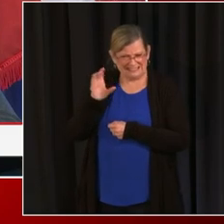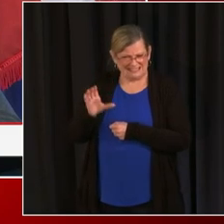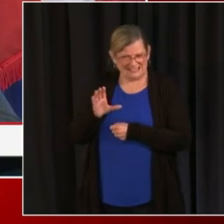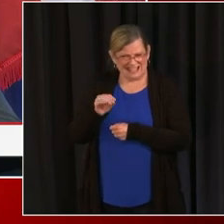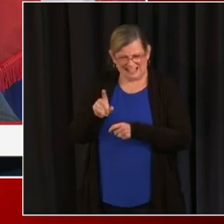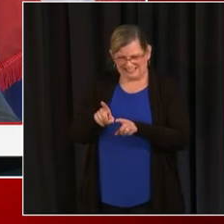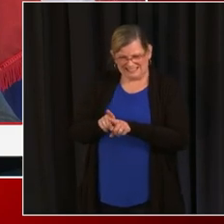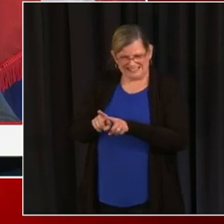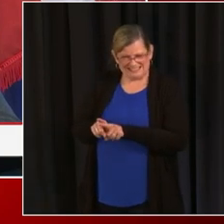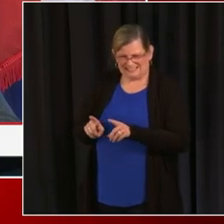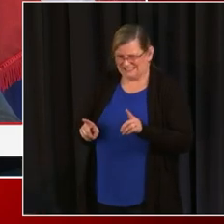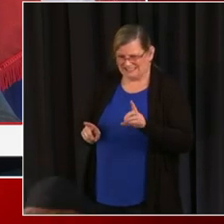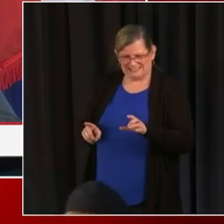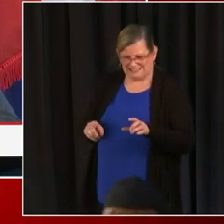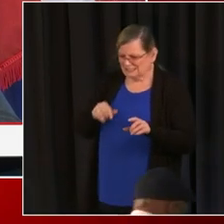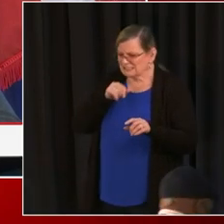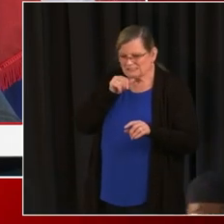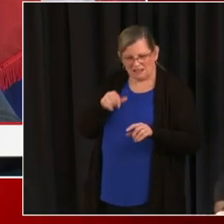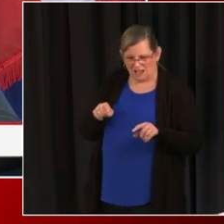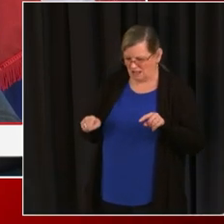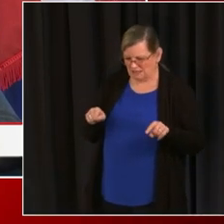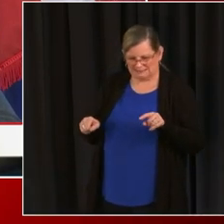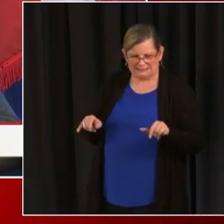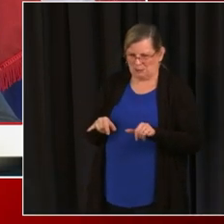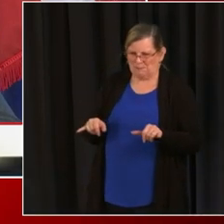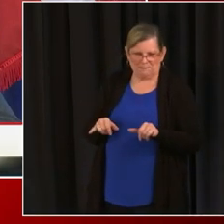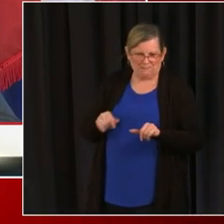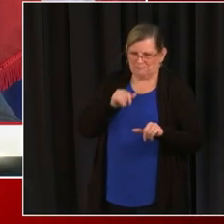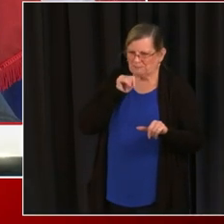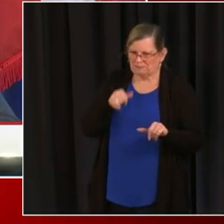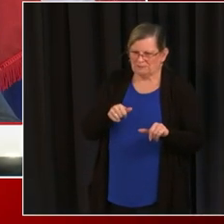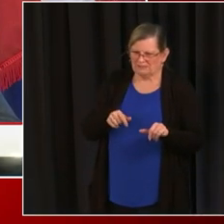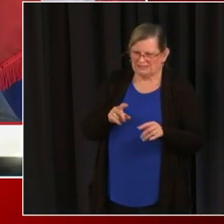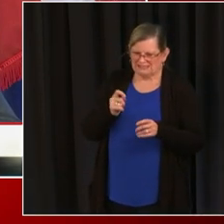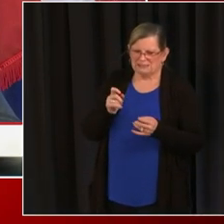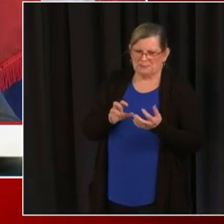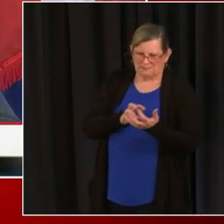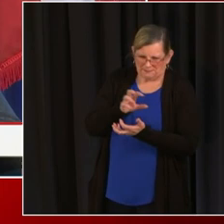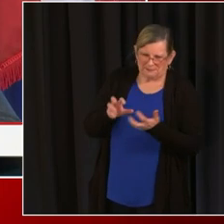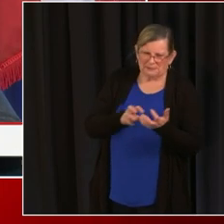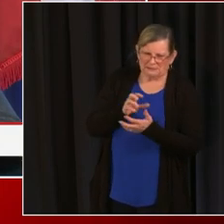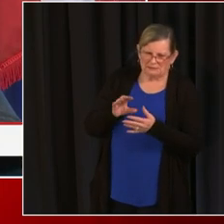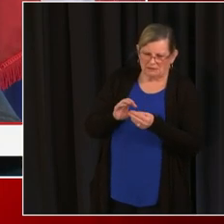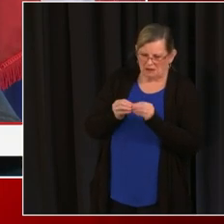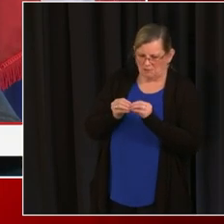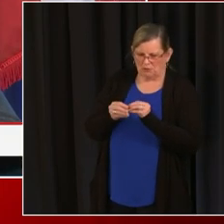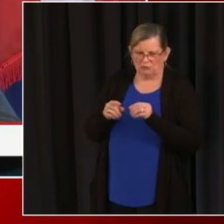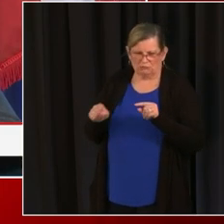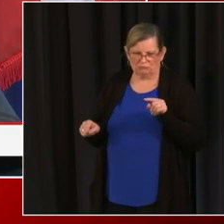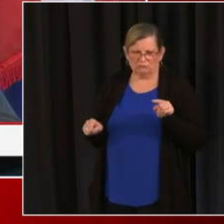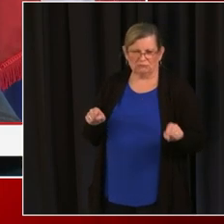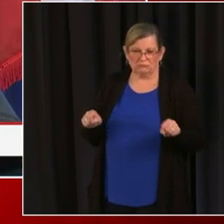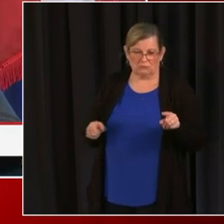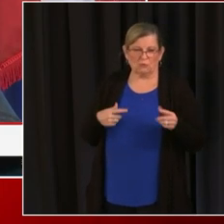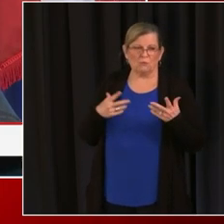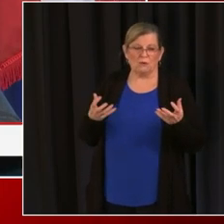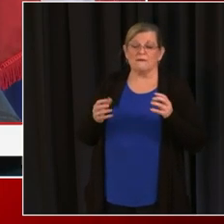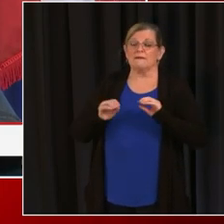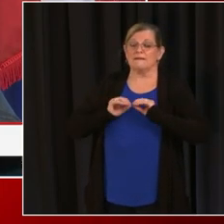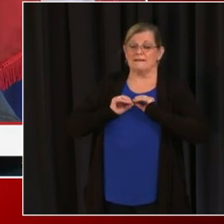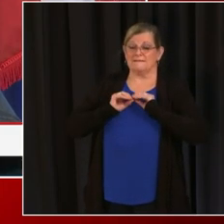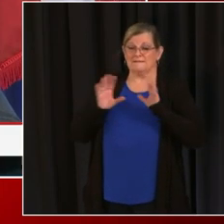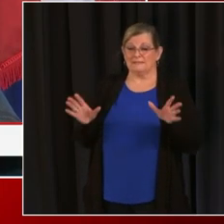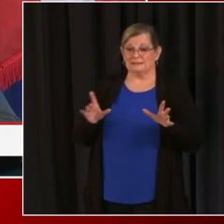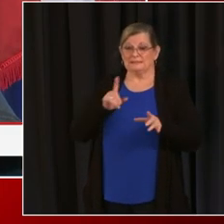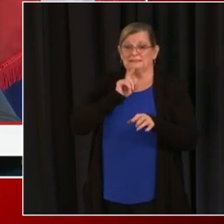federal government has where it distributes vaccine directly to healthcare providers,